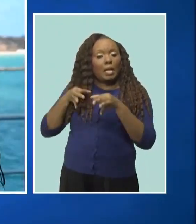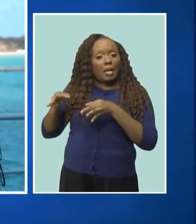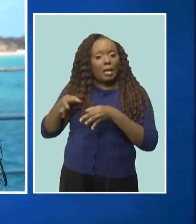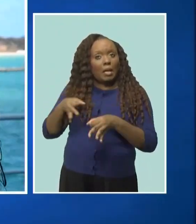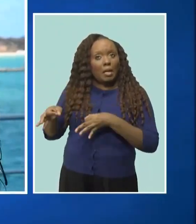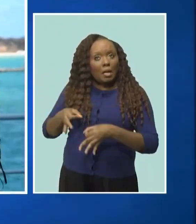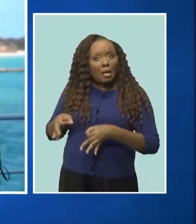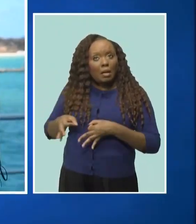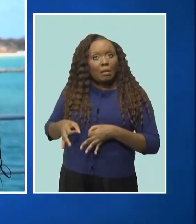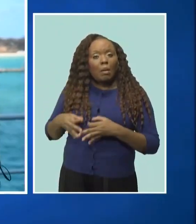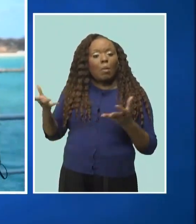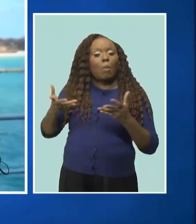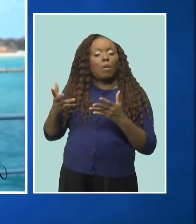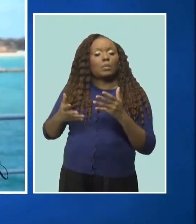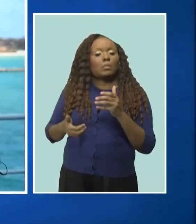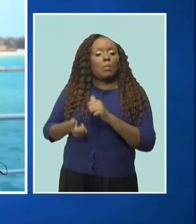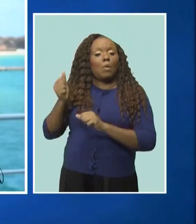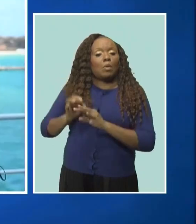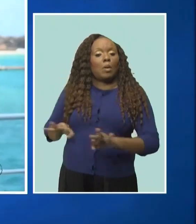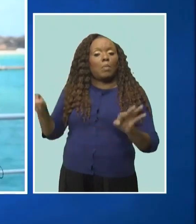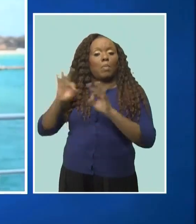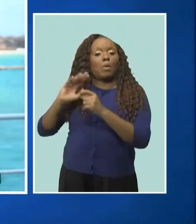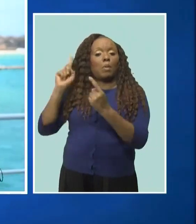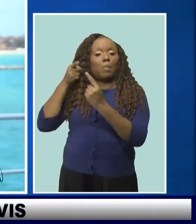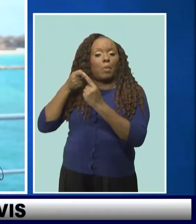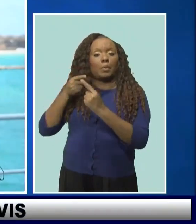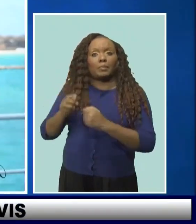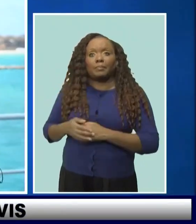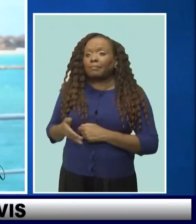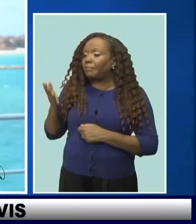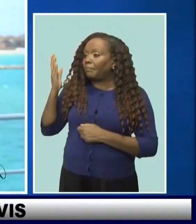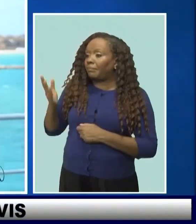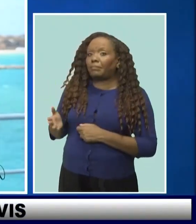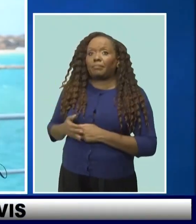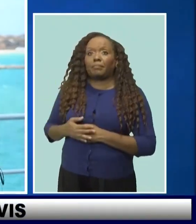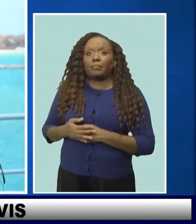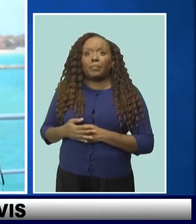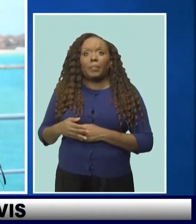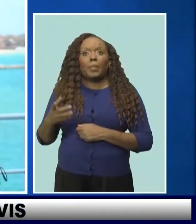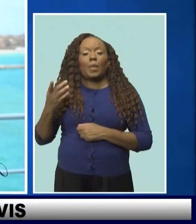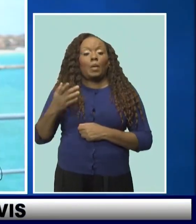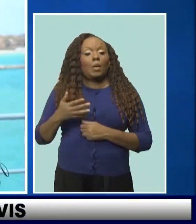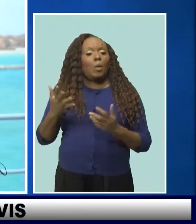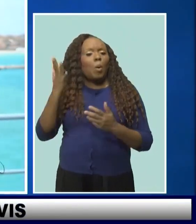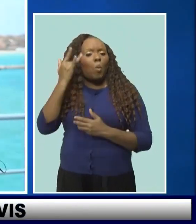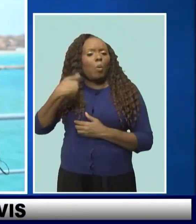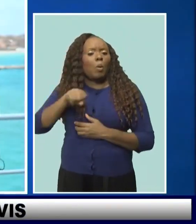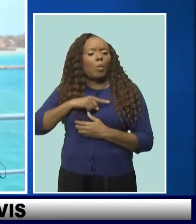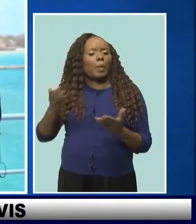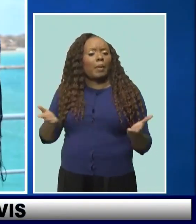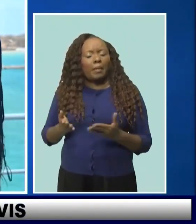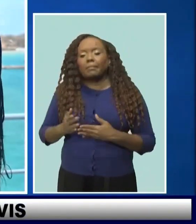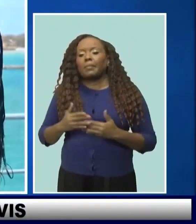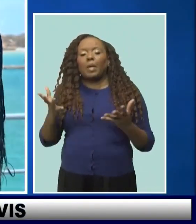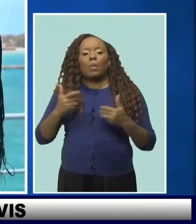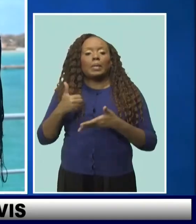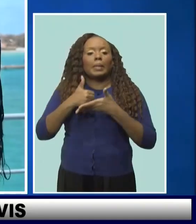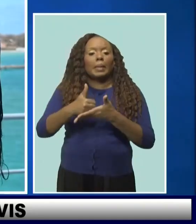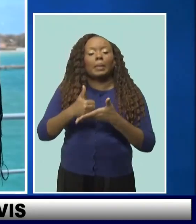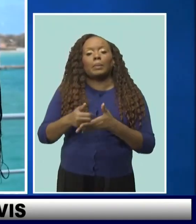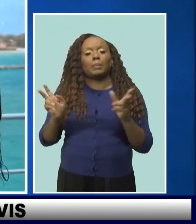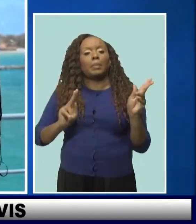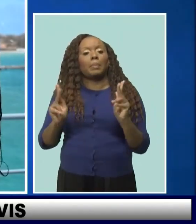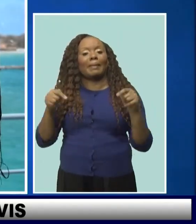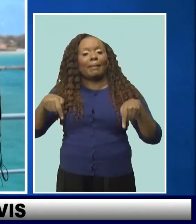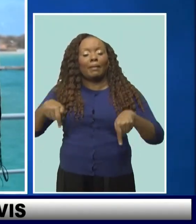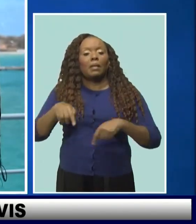their primary objectives. Our main purpose here is to be able to bring relief to the persons of Union Island. Our